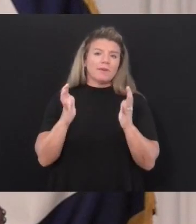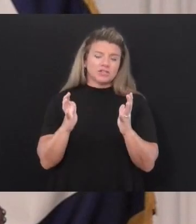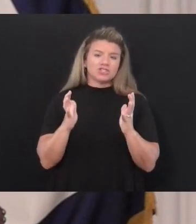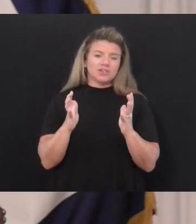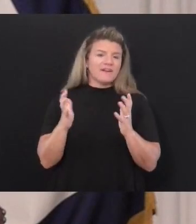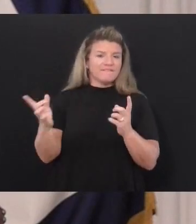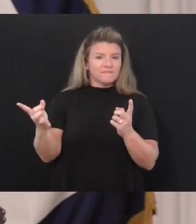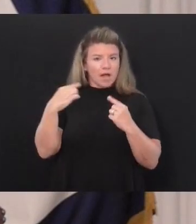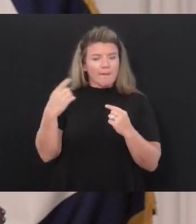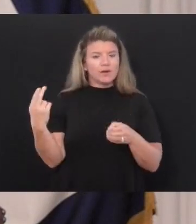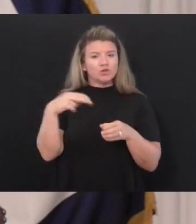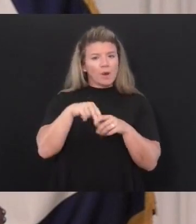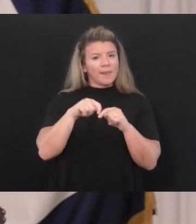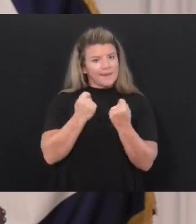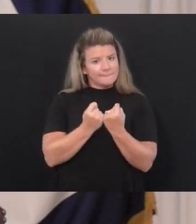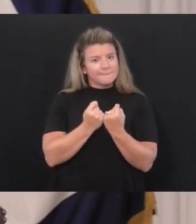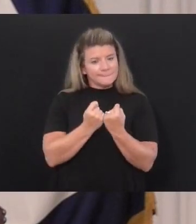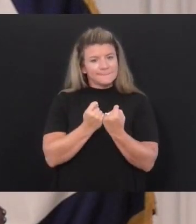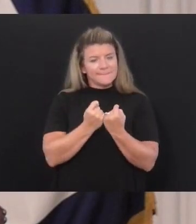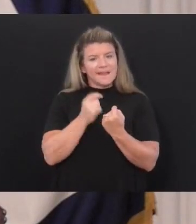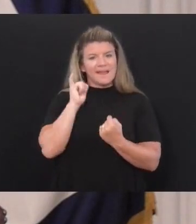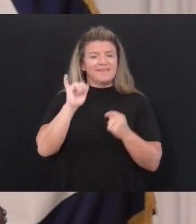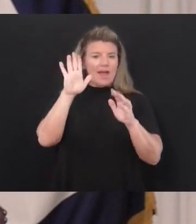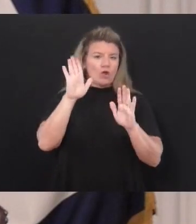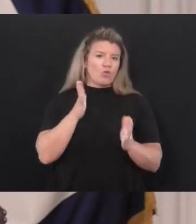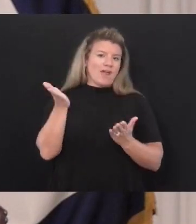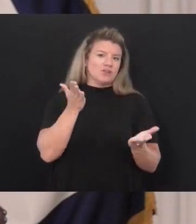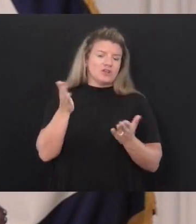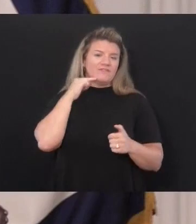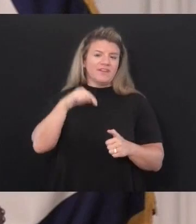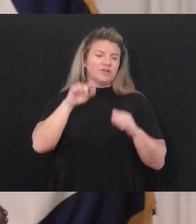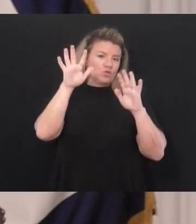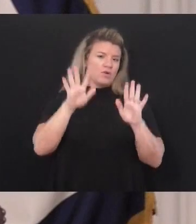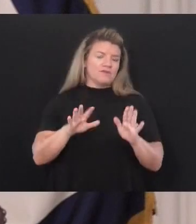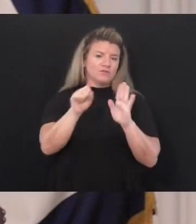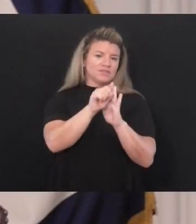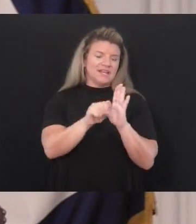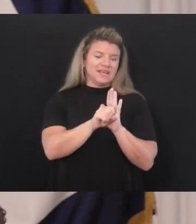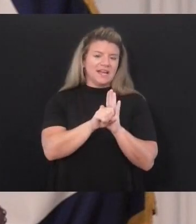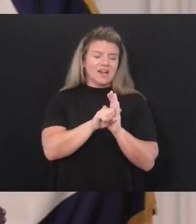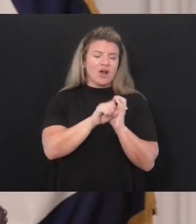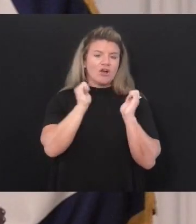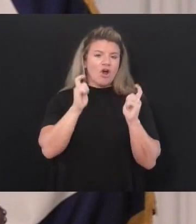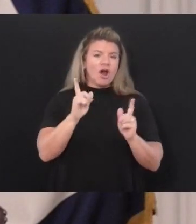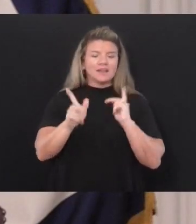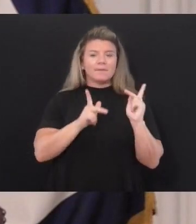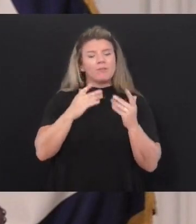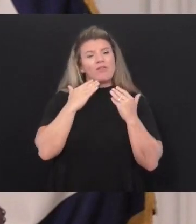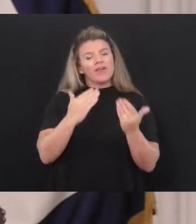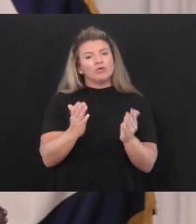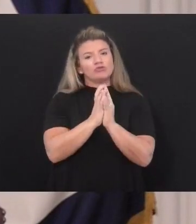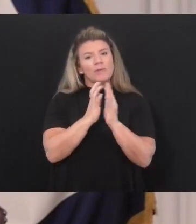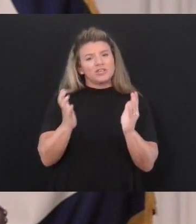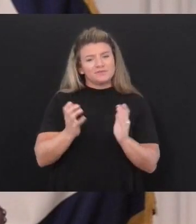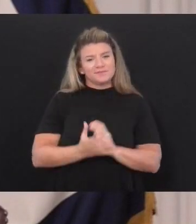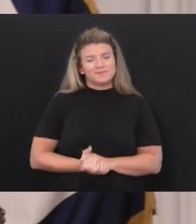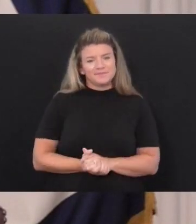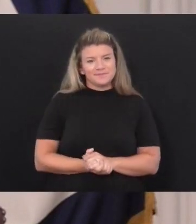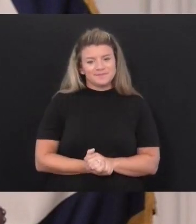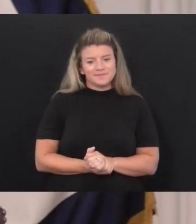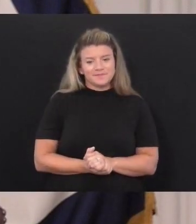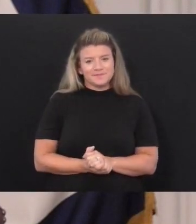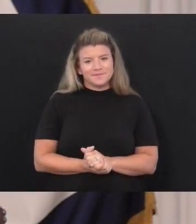and most importantly, protecting our vulnerable citizens, protecting the people that we love in our communities, and making sure